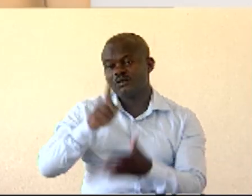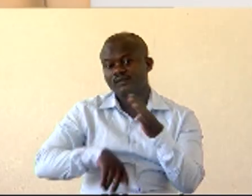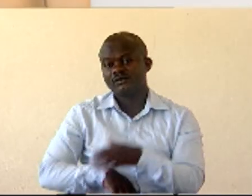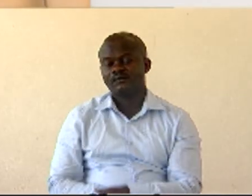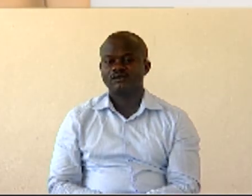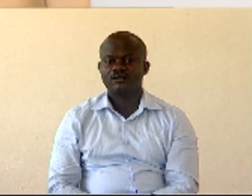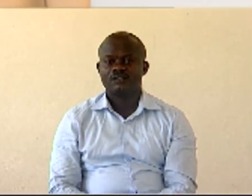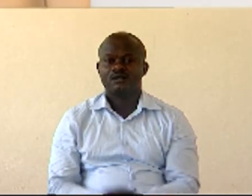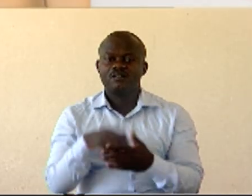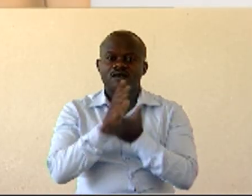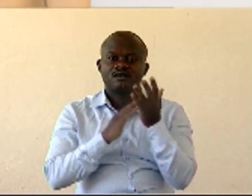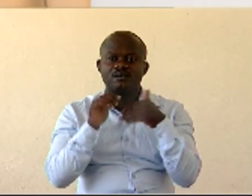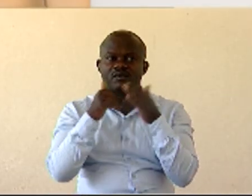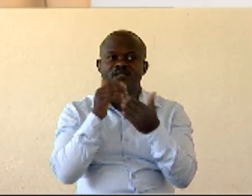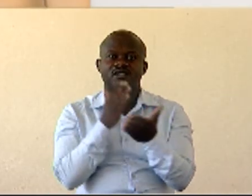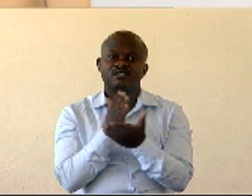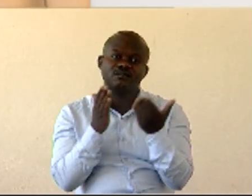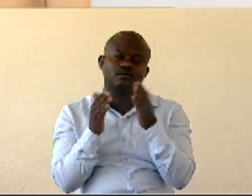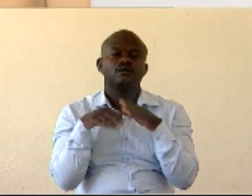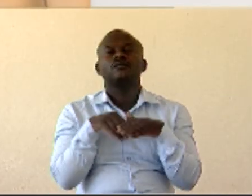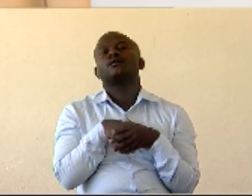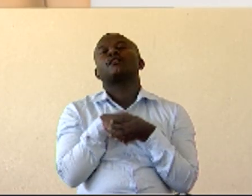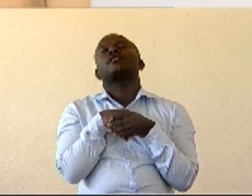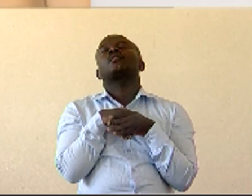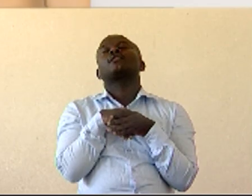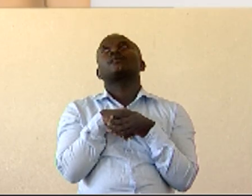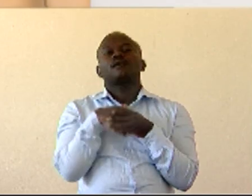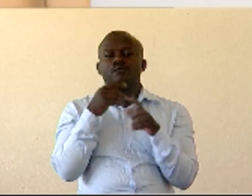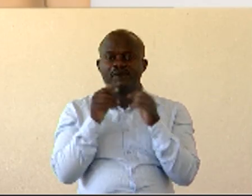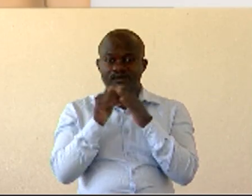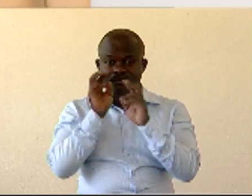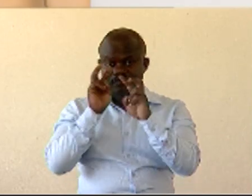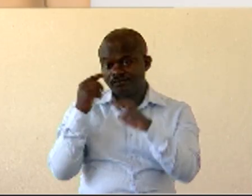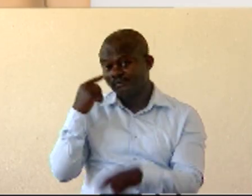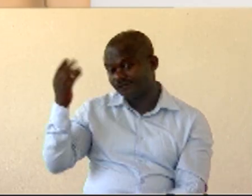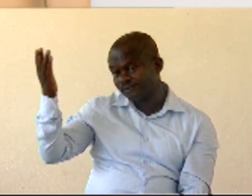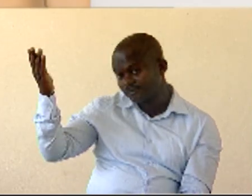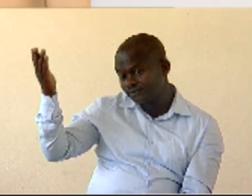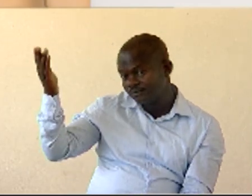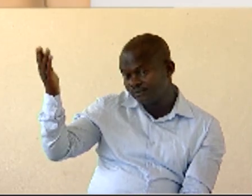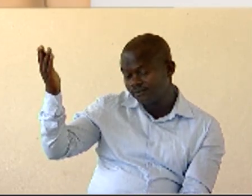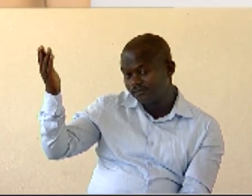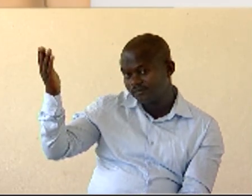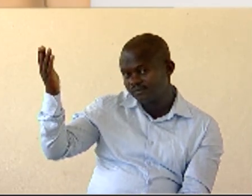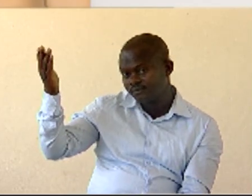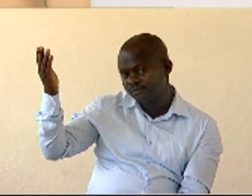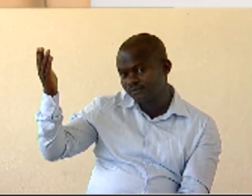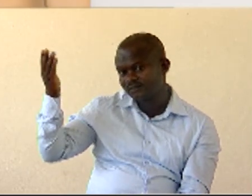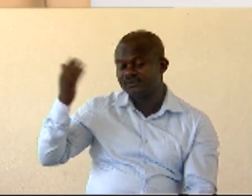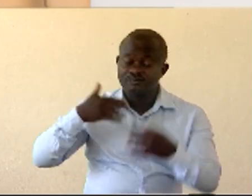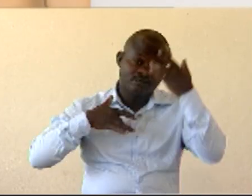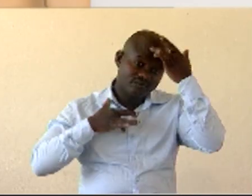We have someone is just lying in a bed. What I can see, what I've tried to mention, he's a